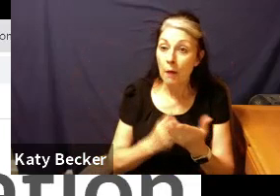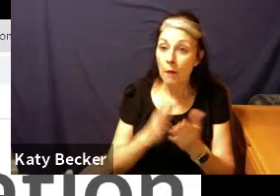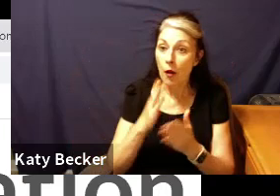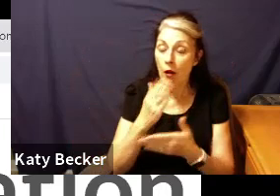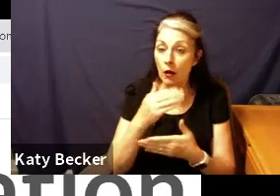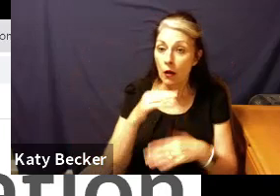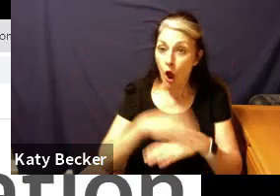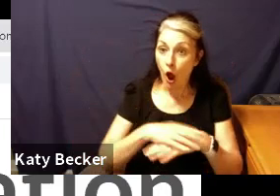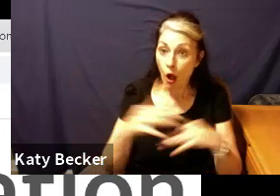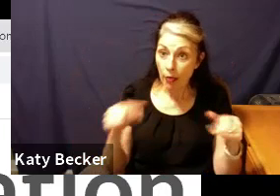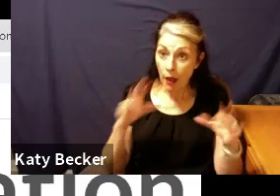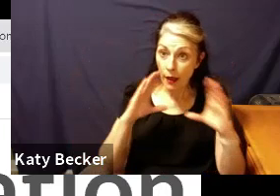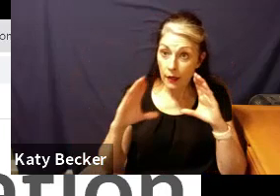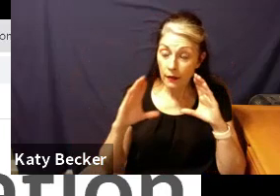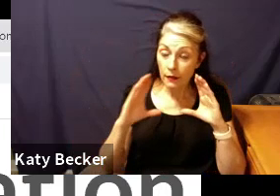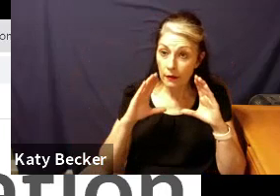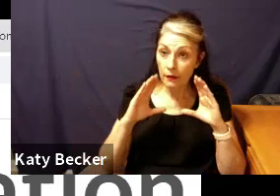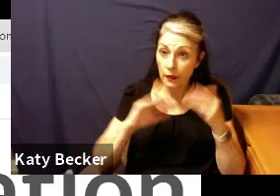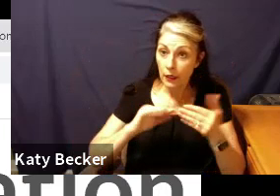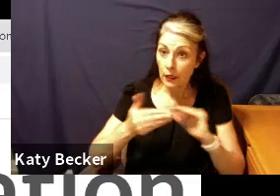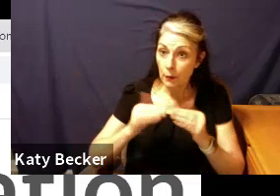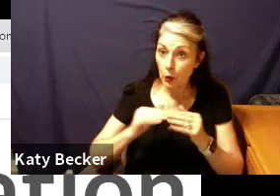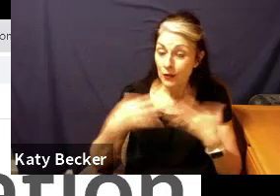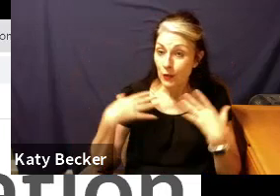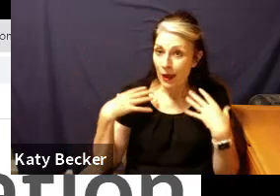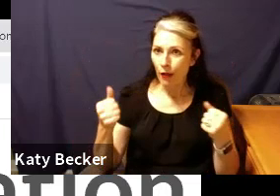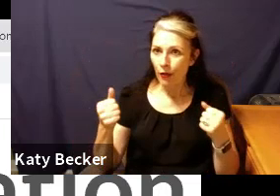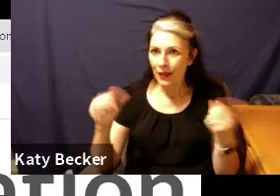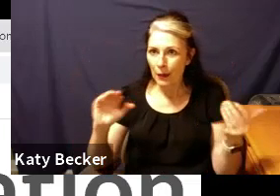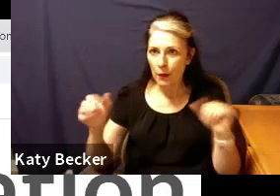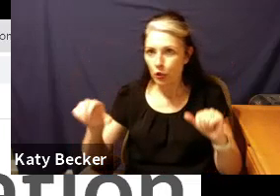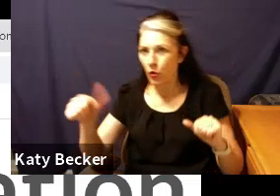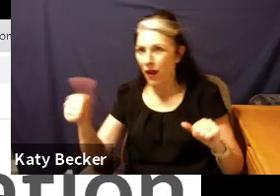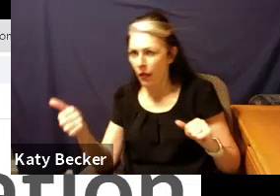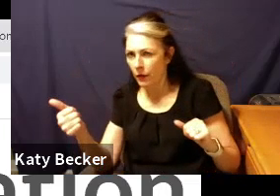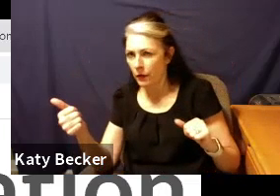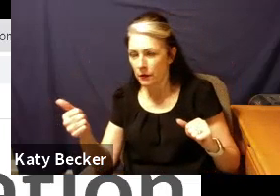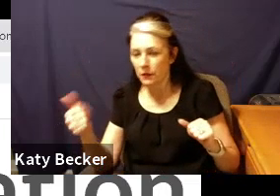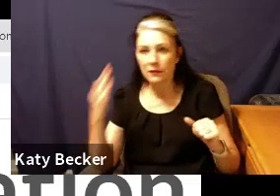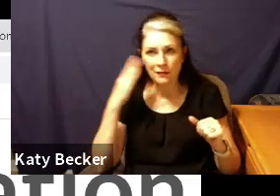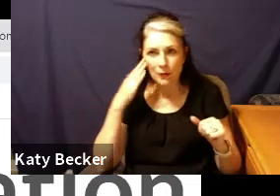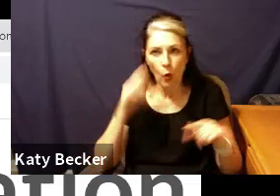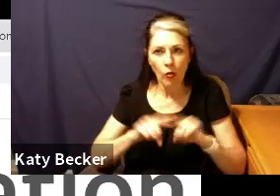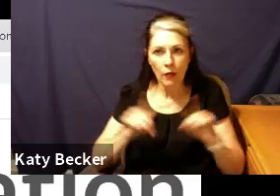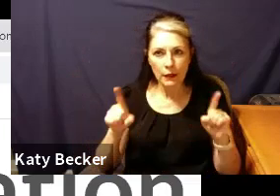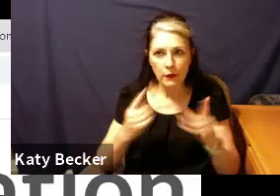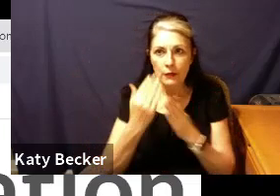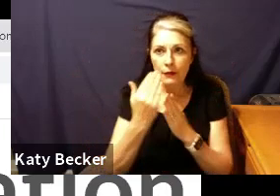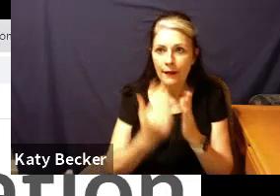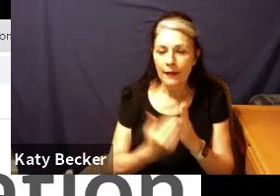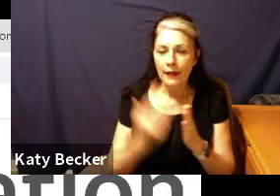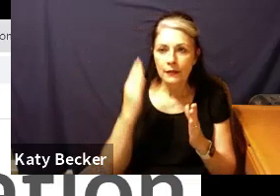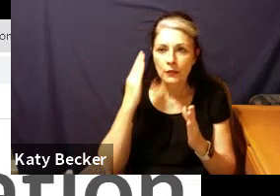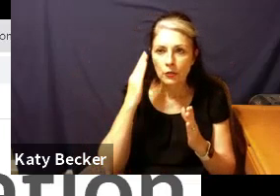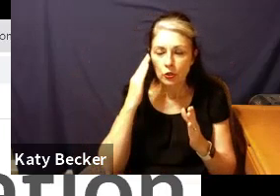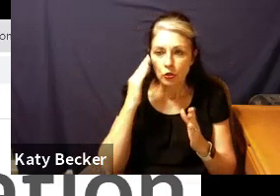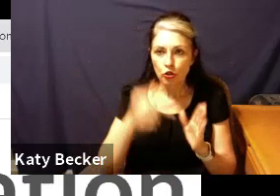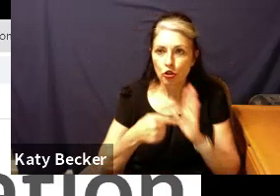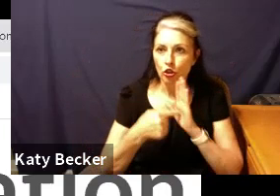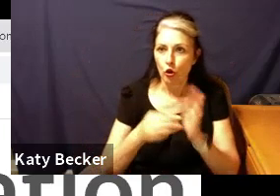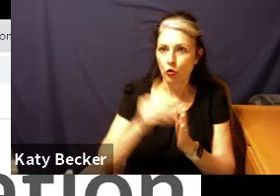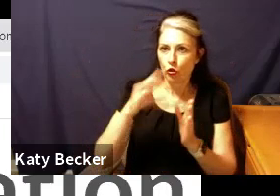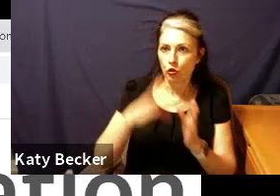be healthier, than others, and that these lessons really show our students how to strengthen both